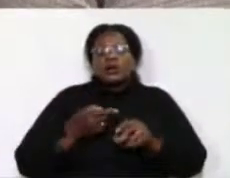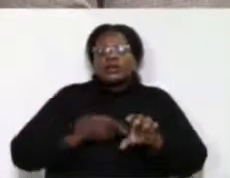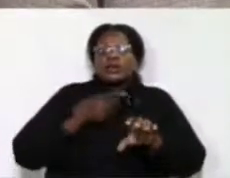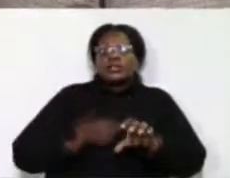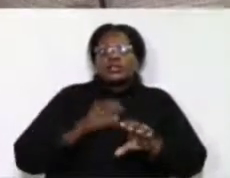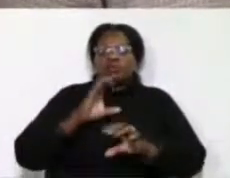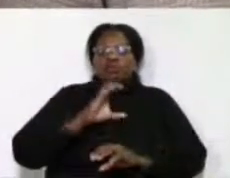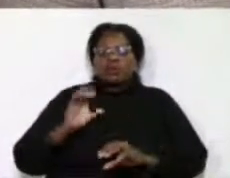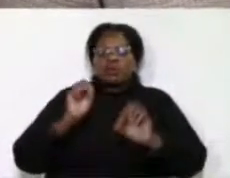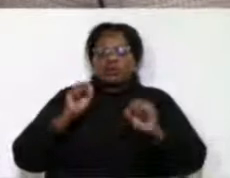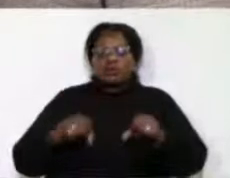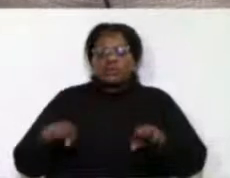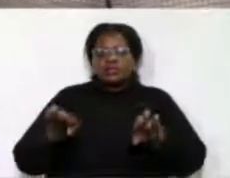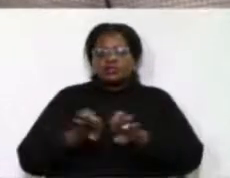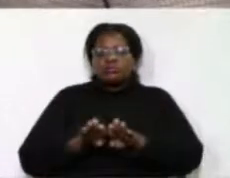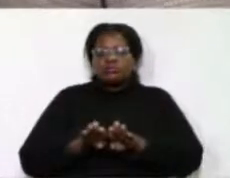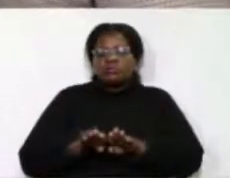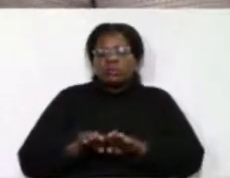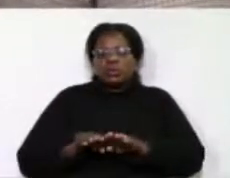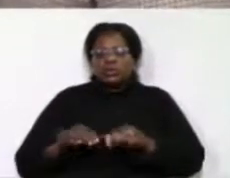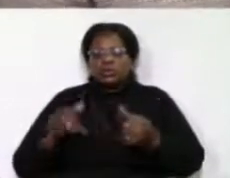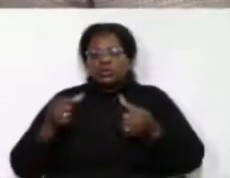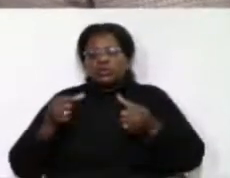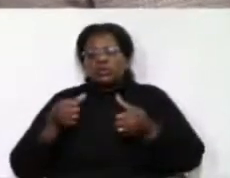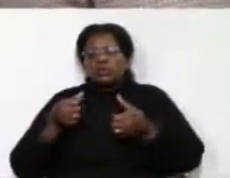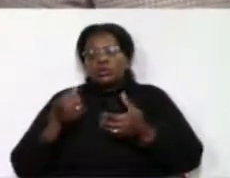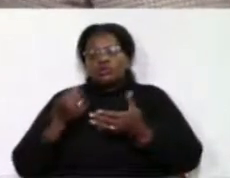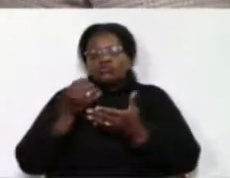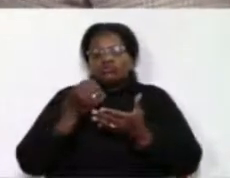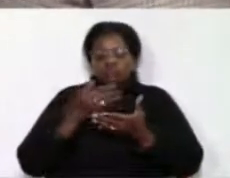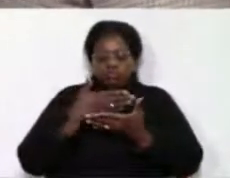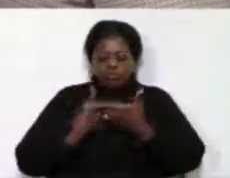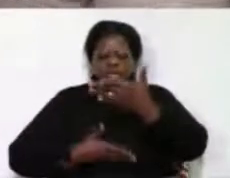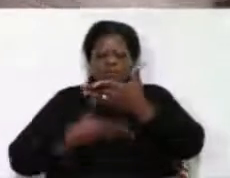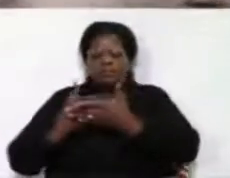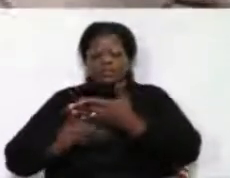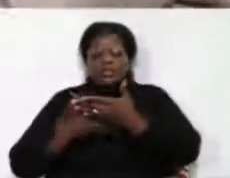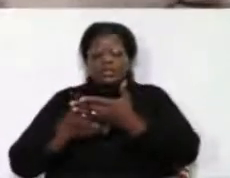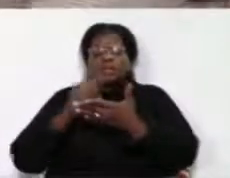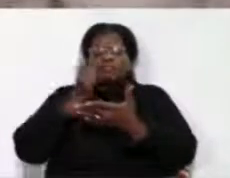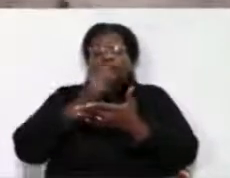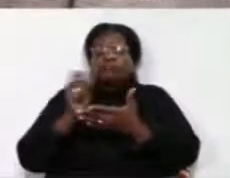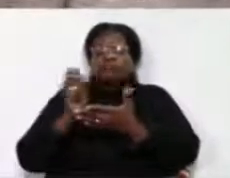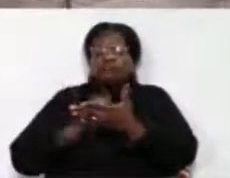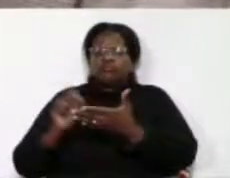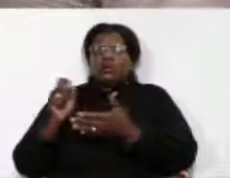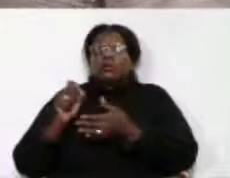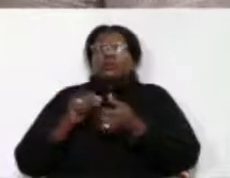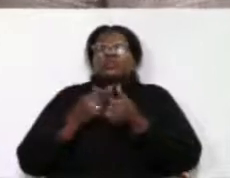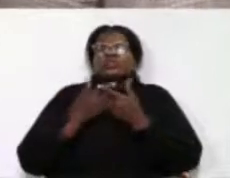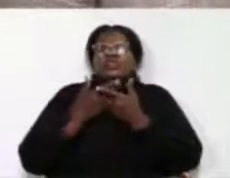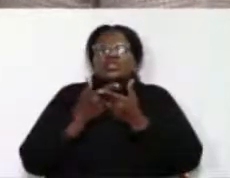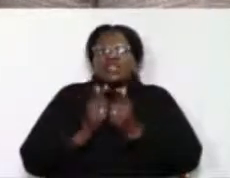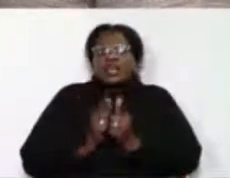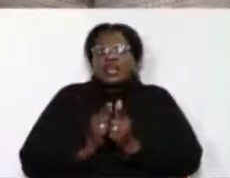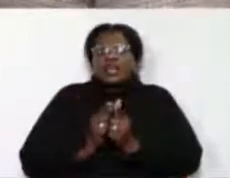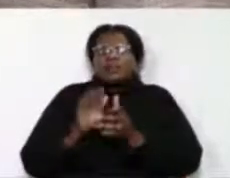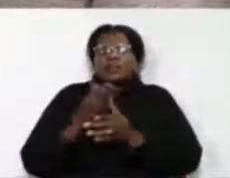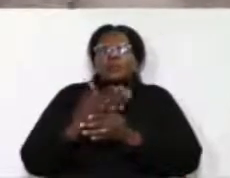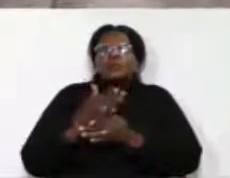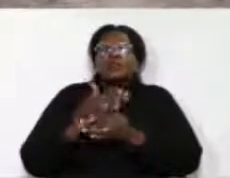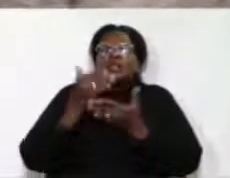And you've seen that maybe at Pick n Pay or ShopRite. Every now and then the shop is closed on Sunday morning because they're doing stock taking. Yeah.